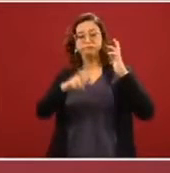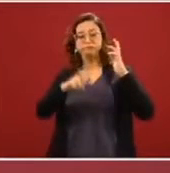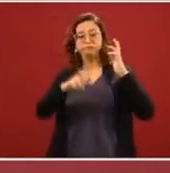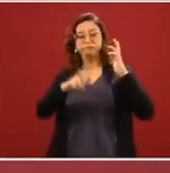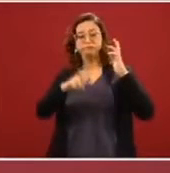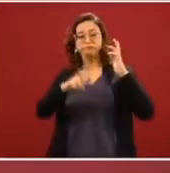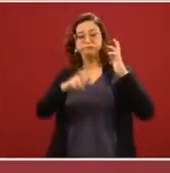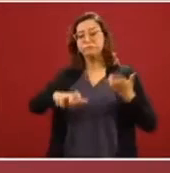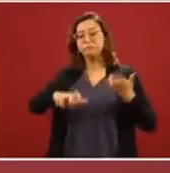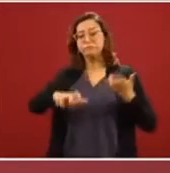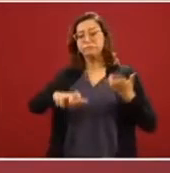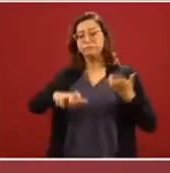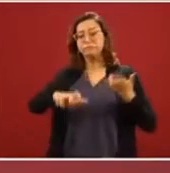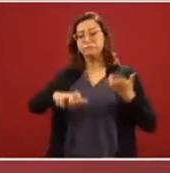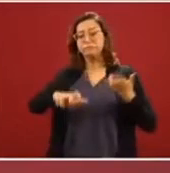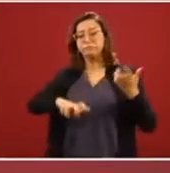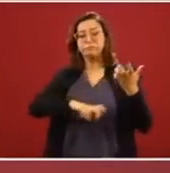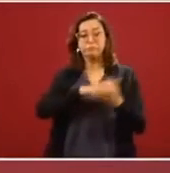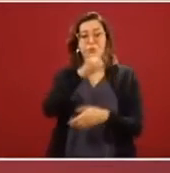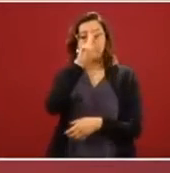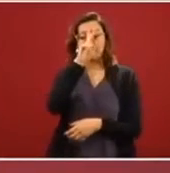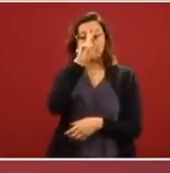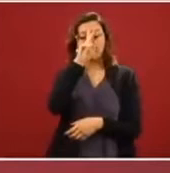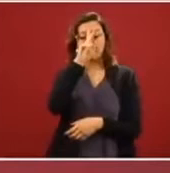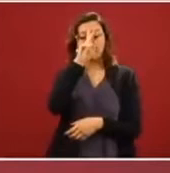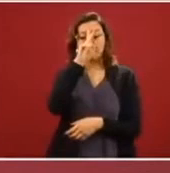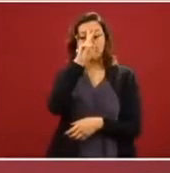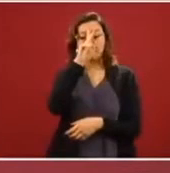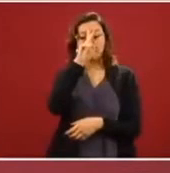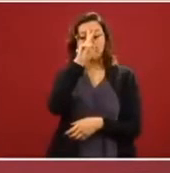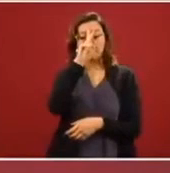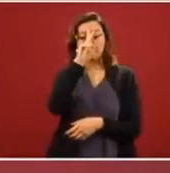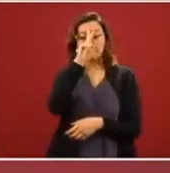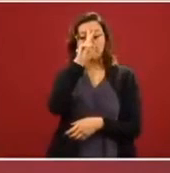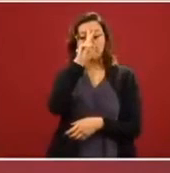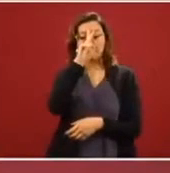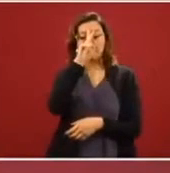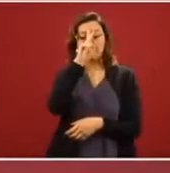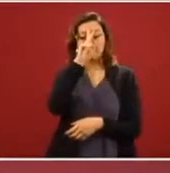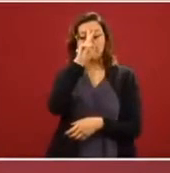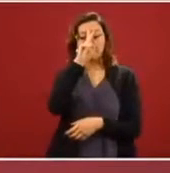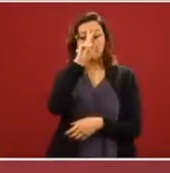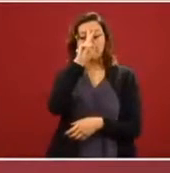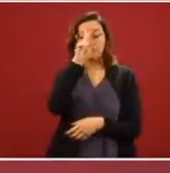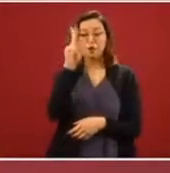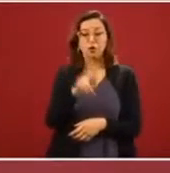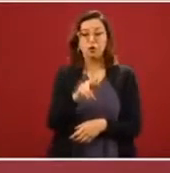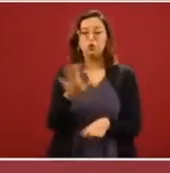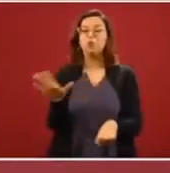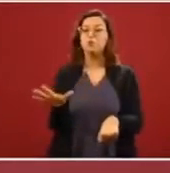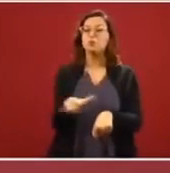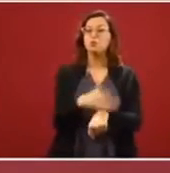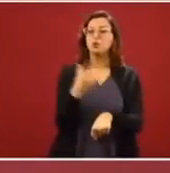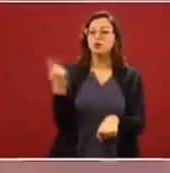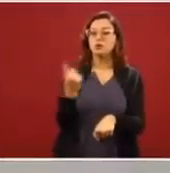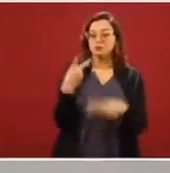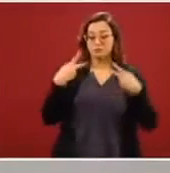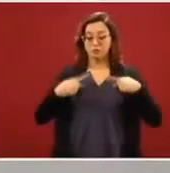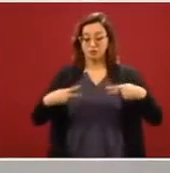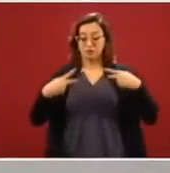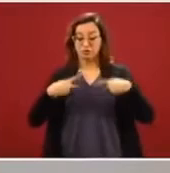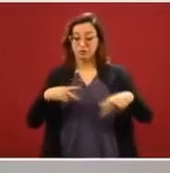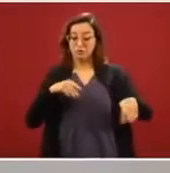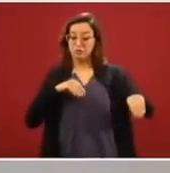the moment permite la movilidad that you do not permit mobility de las personas, of